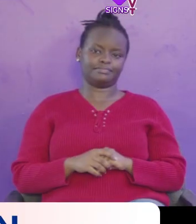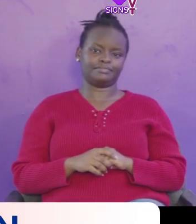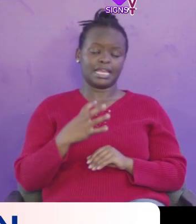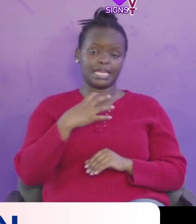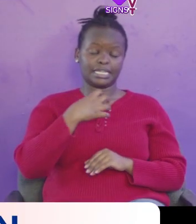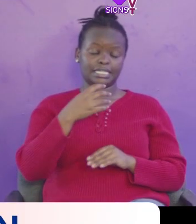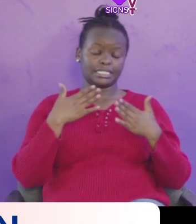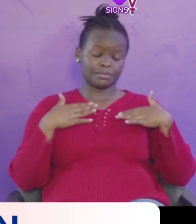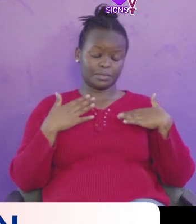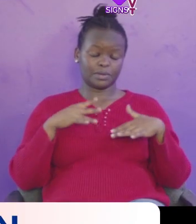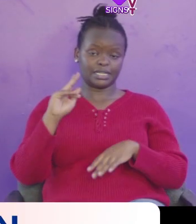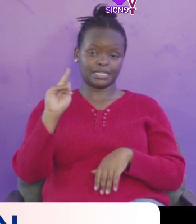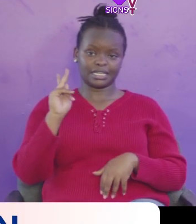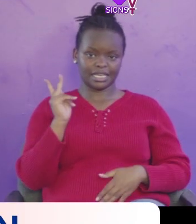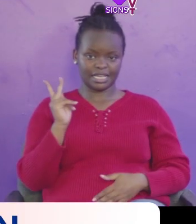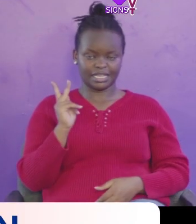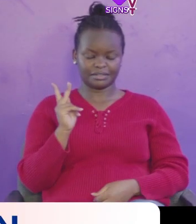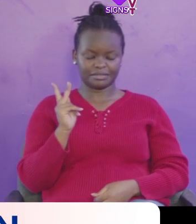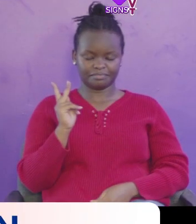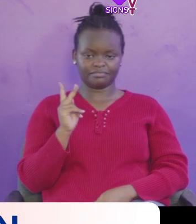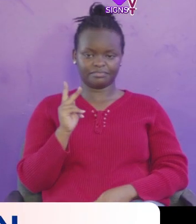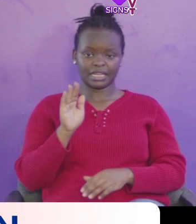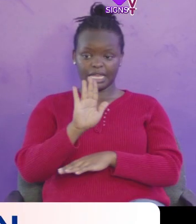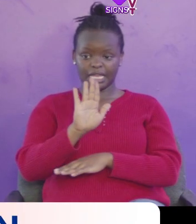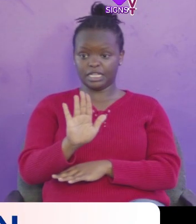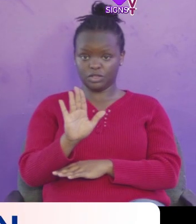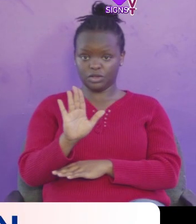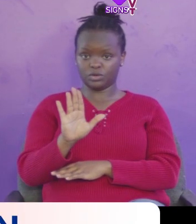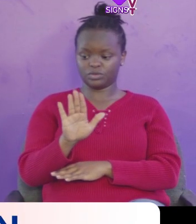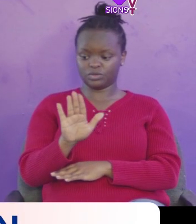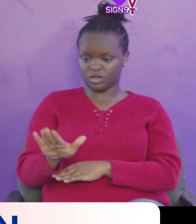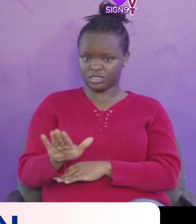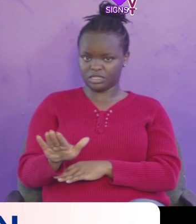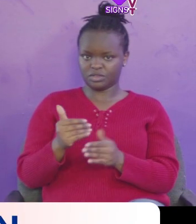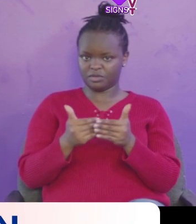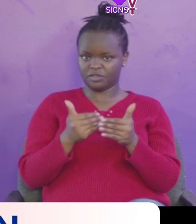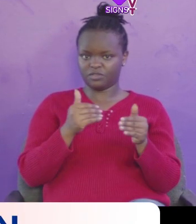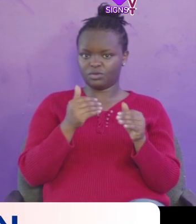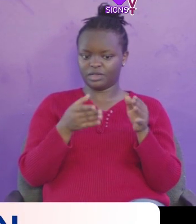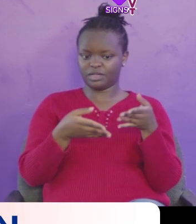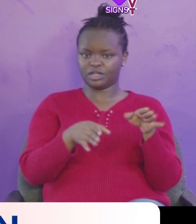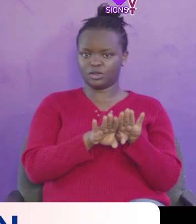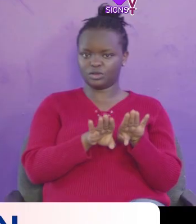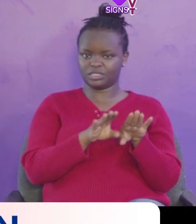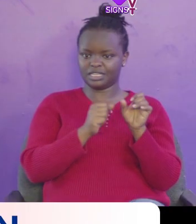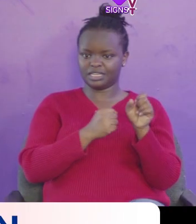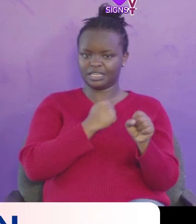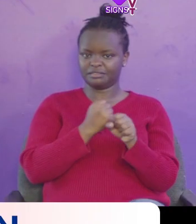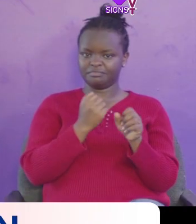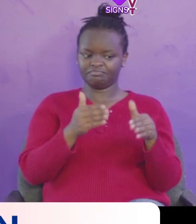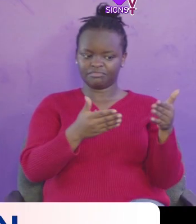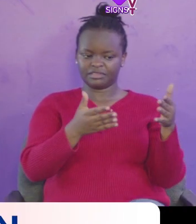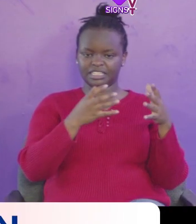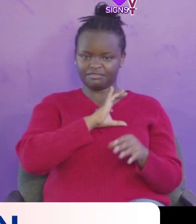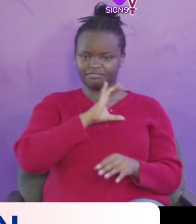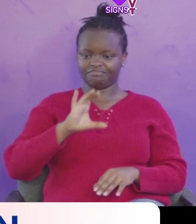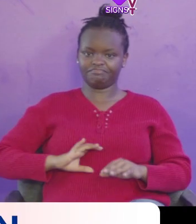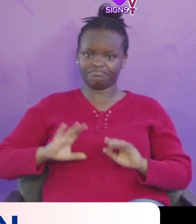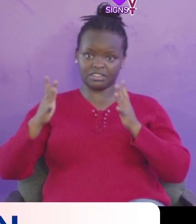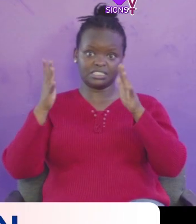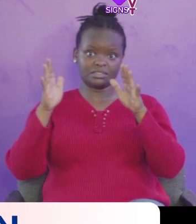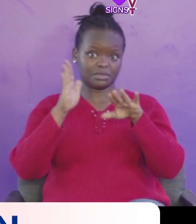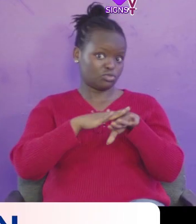Kenya were in your constituency just before we closed the year. Wakawapea Christmas. Good